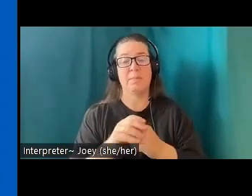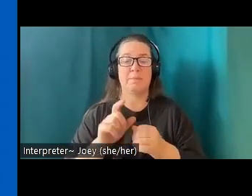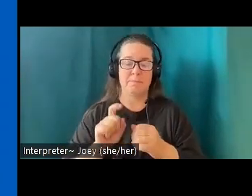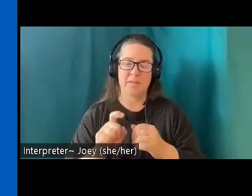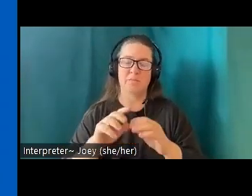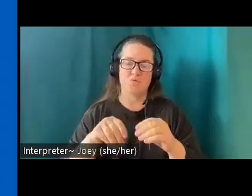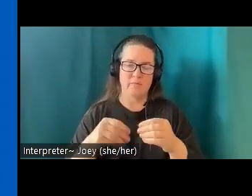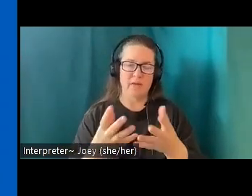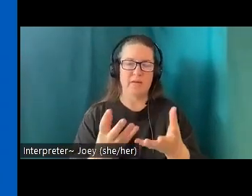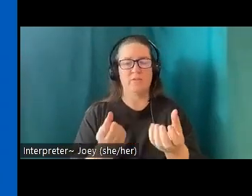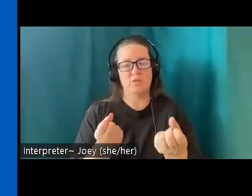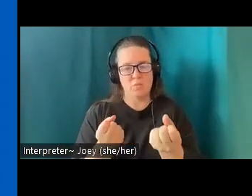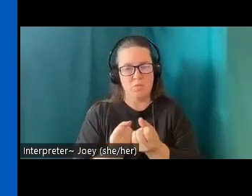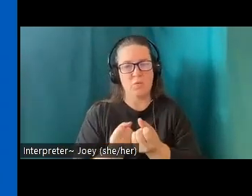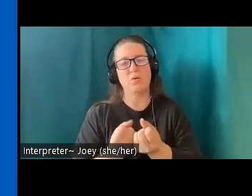and cultural activities.